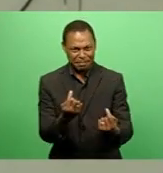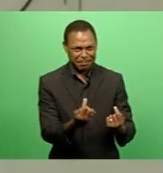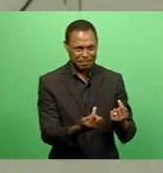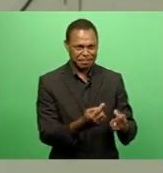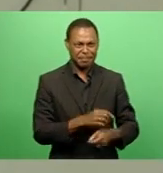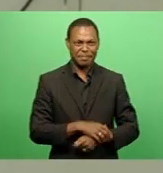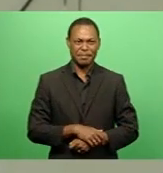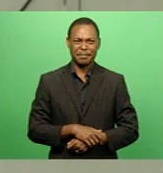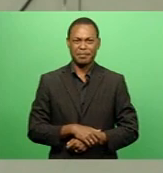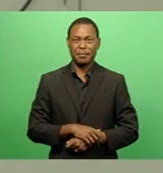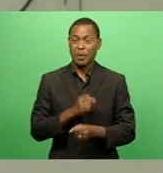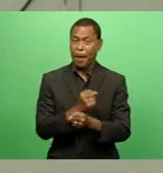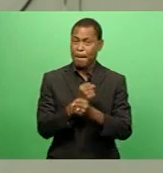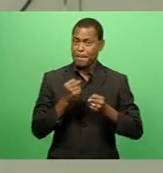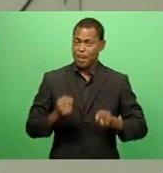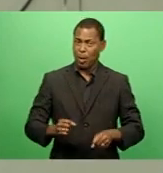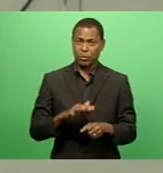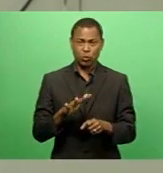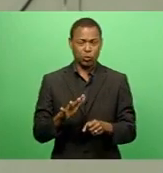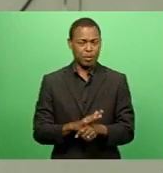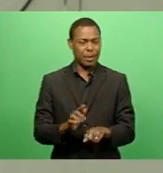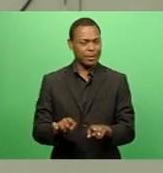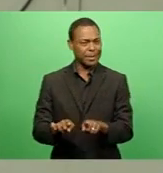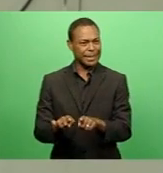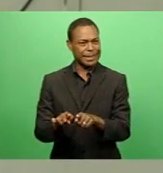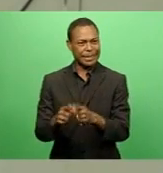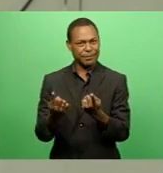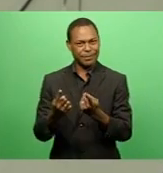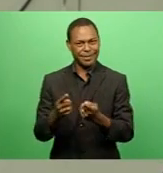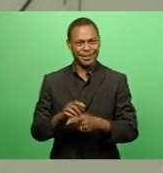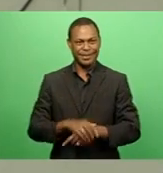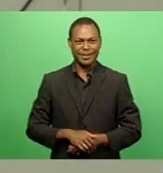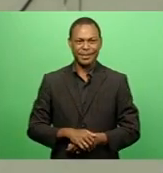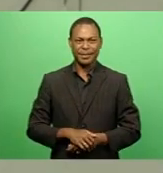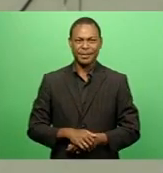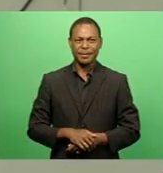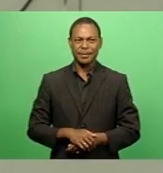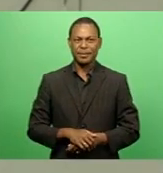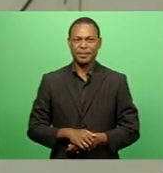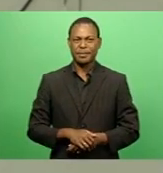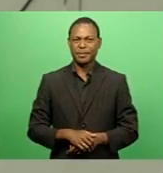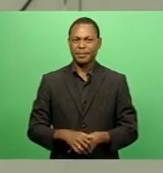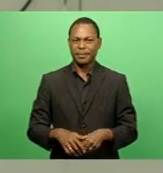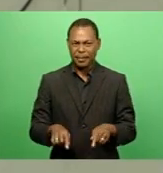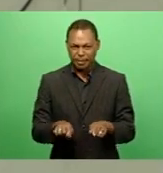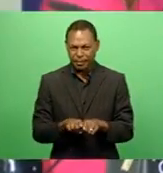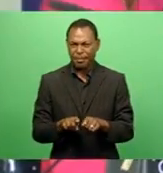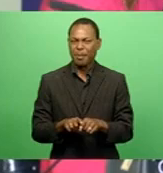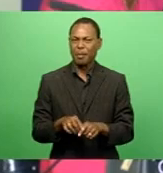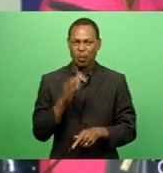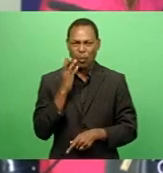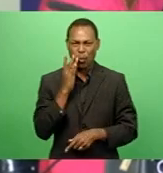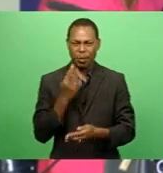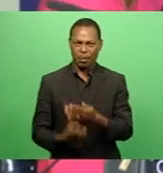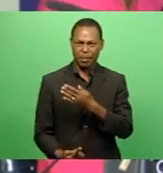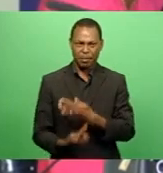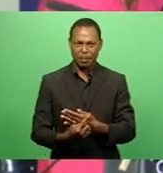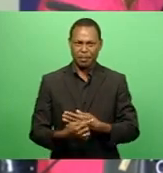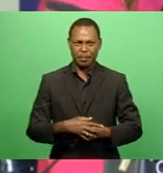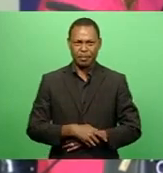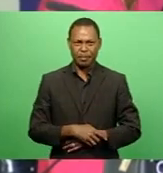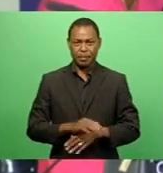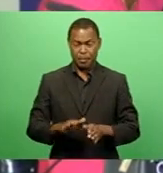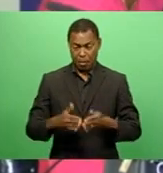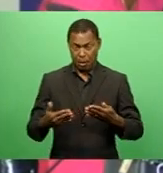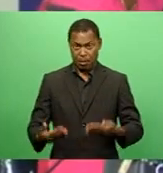the power to make a difference. This should be celebrated and that is exactly why we are gathered here today. Now into its